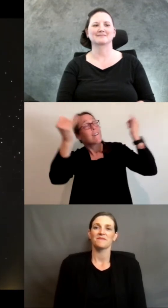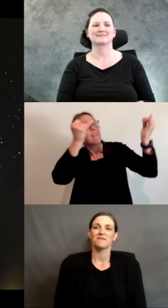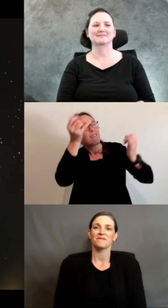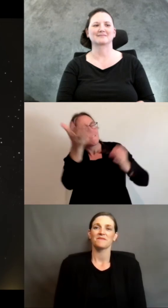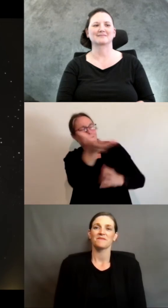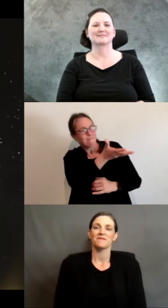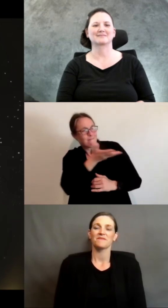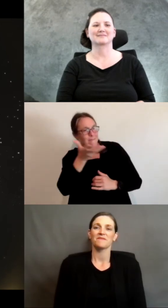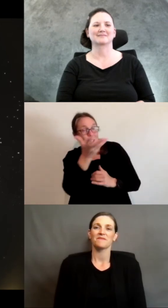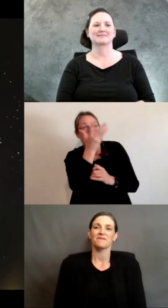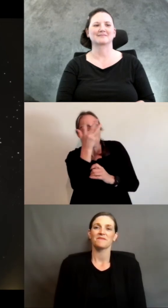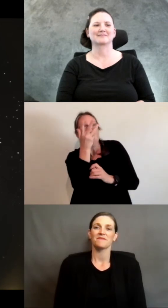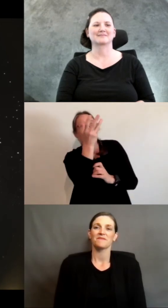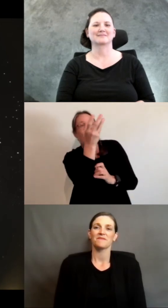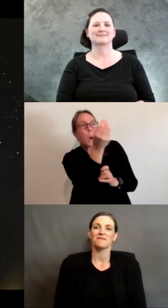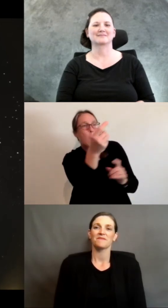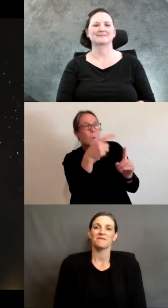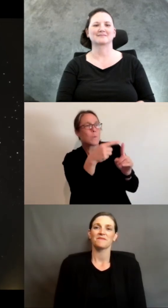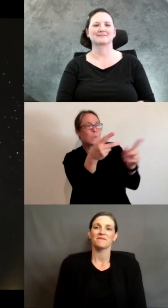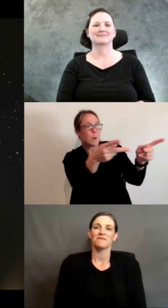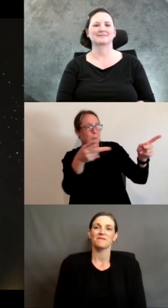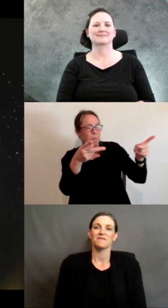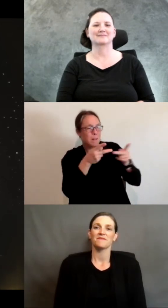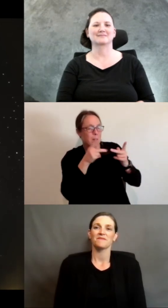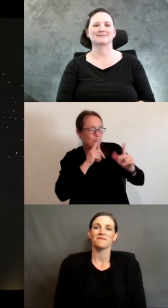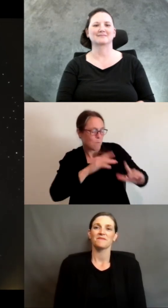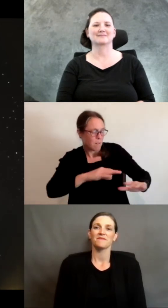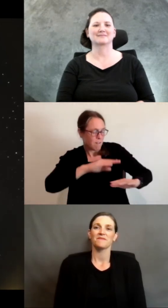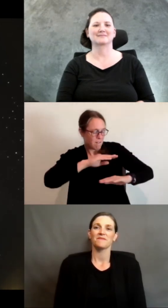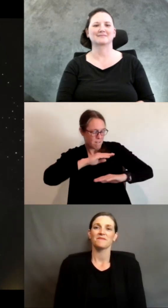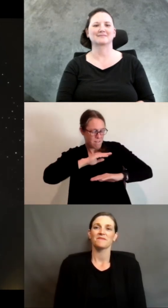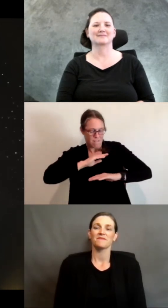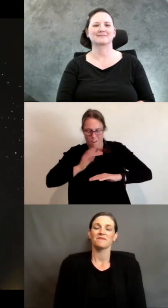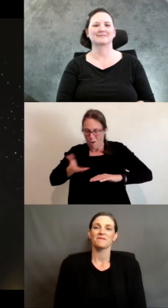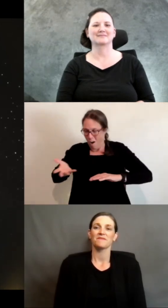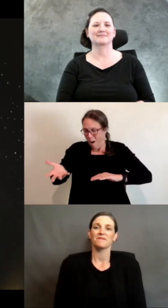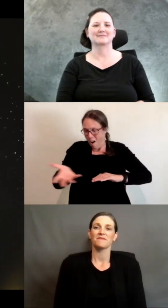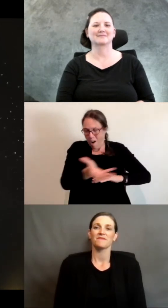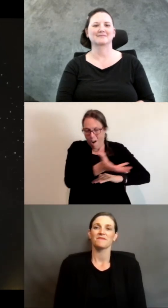a place that meets all